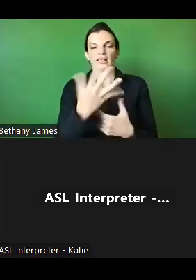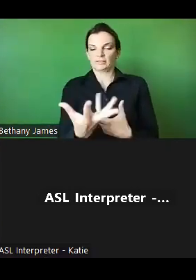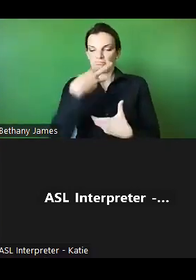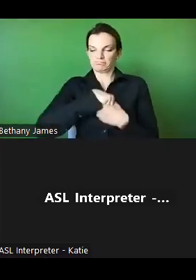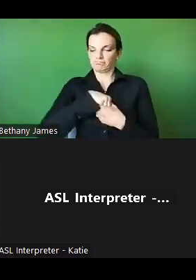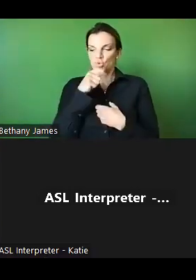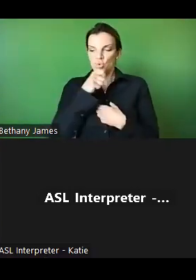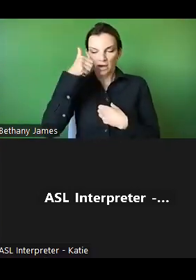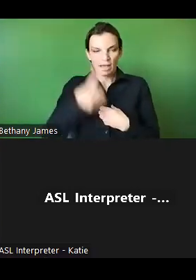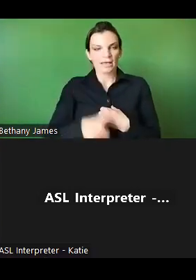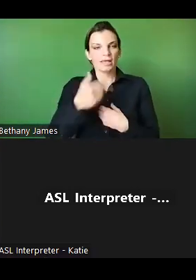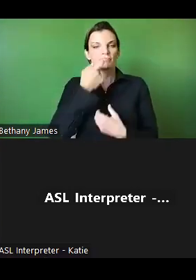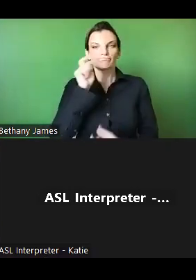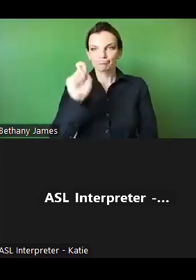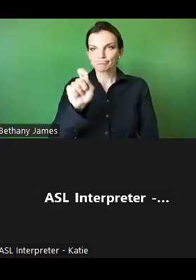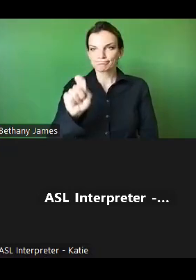am. Mhm.